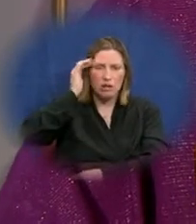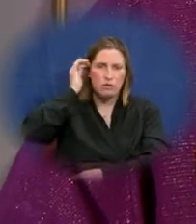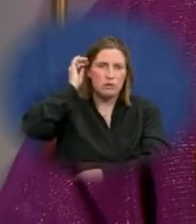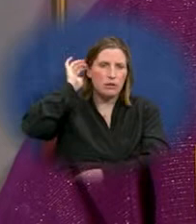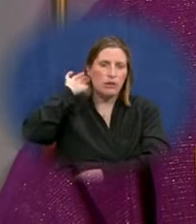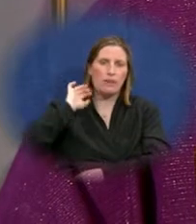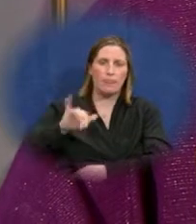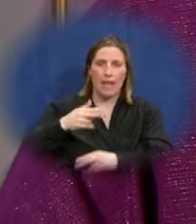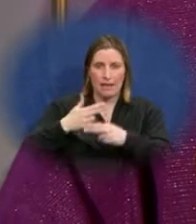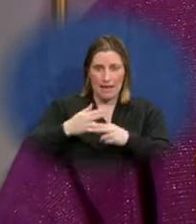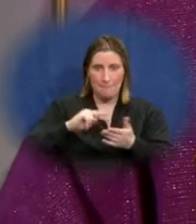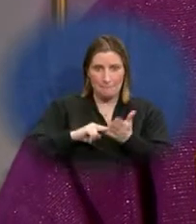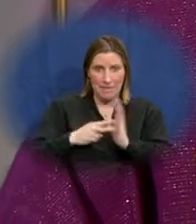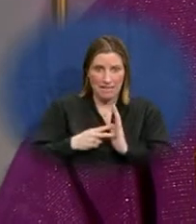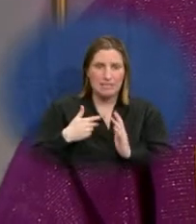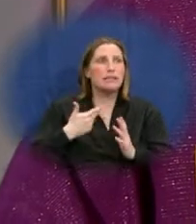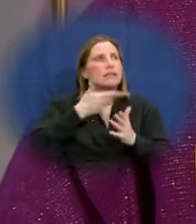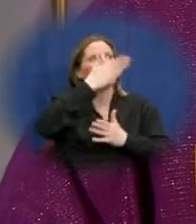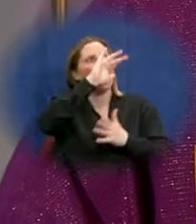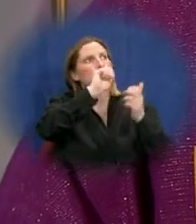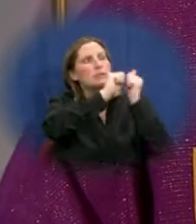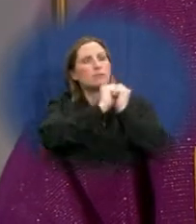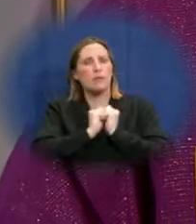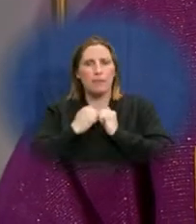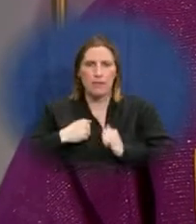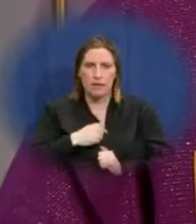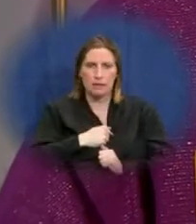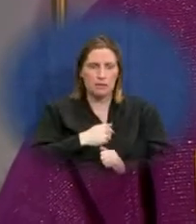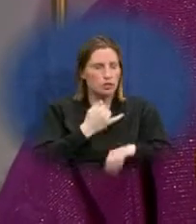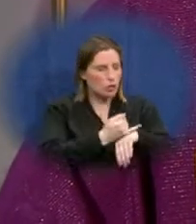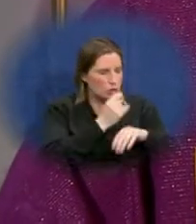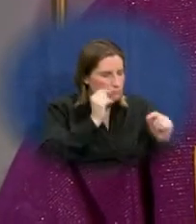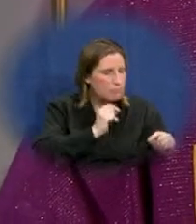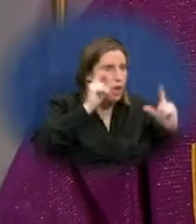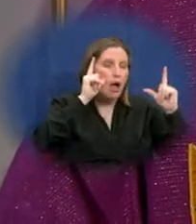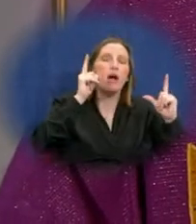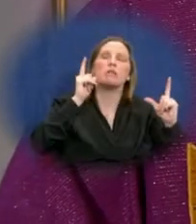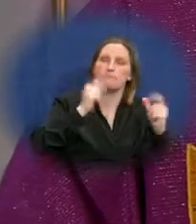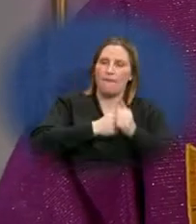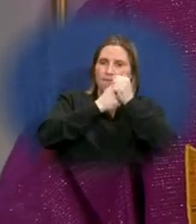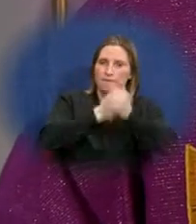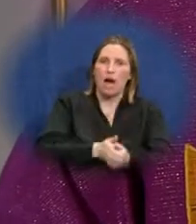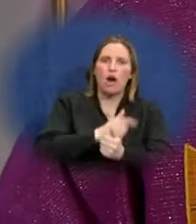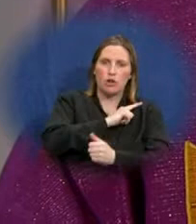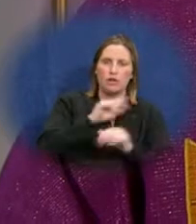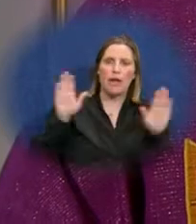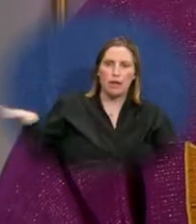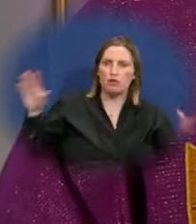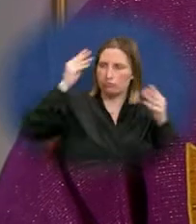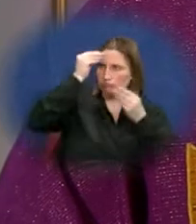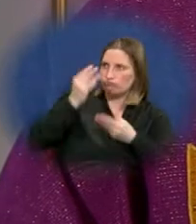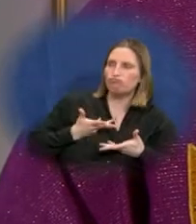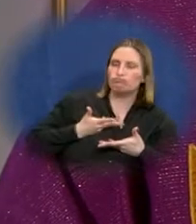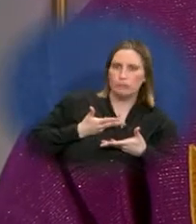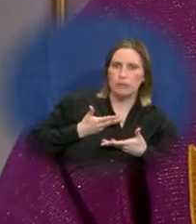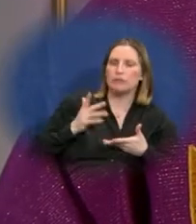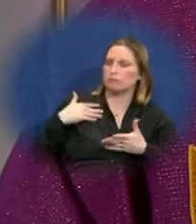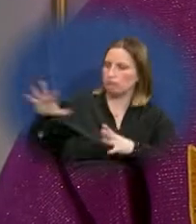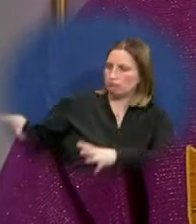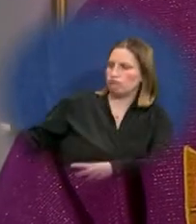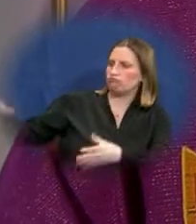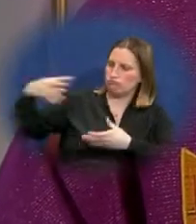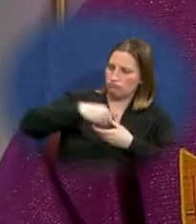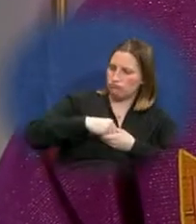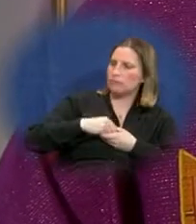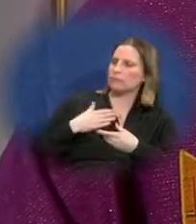which means God is with us. When Joseph awoke, he did as the angel of the Lord had directed him and received her into his